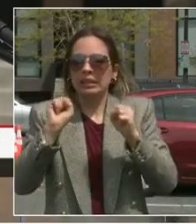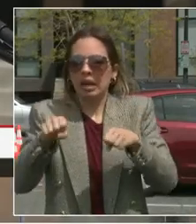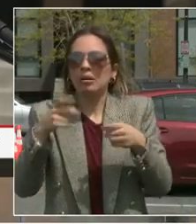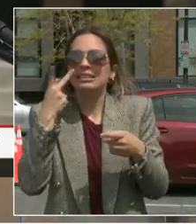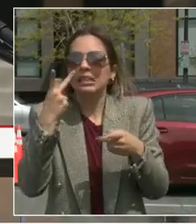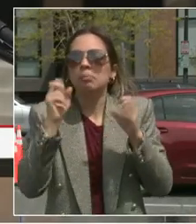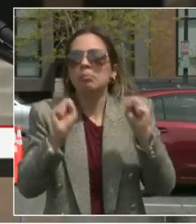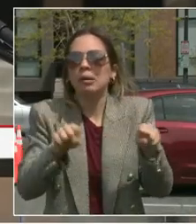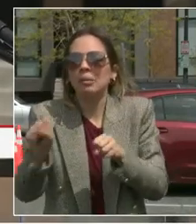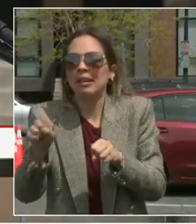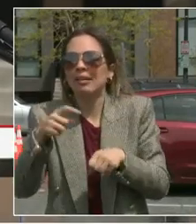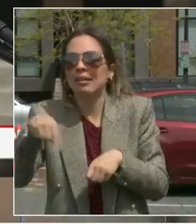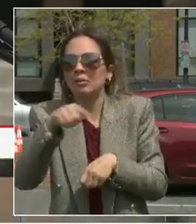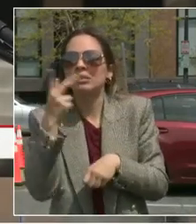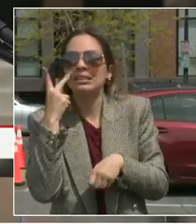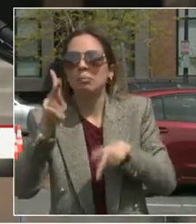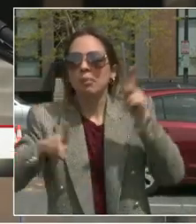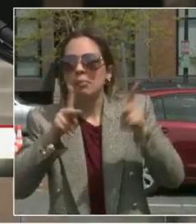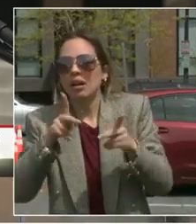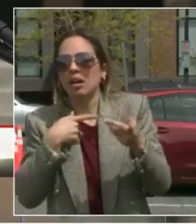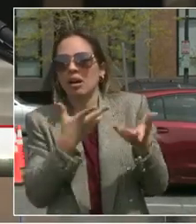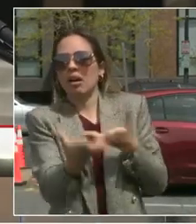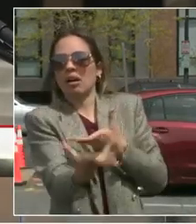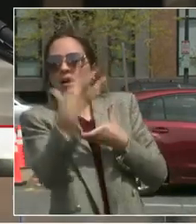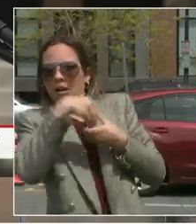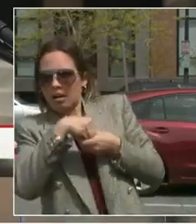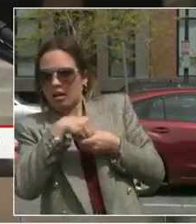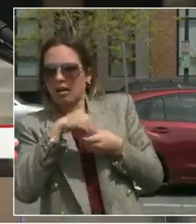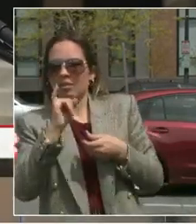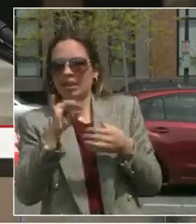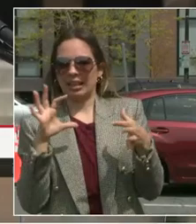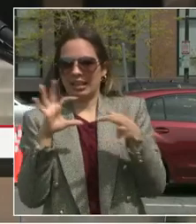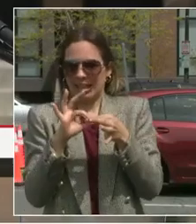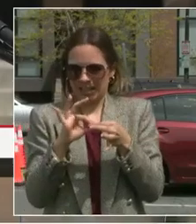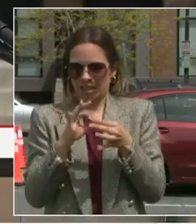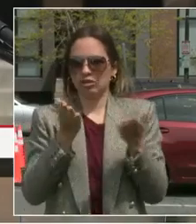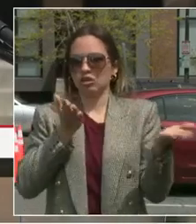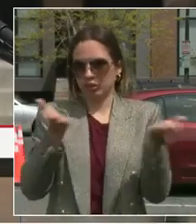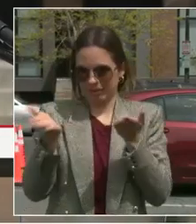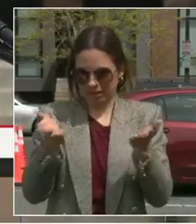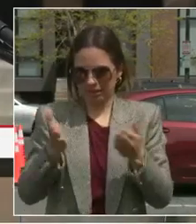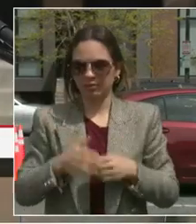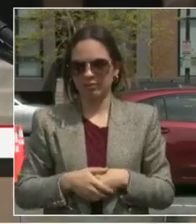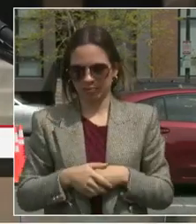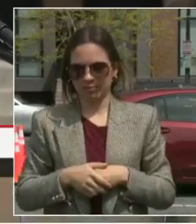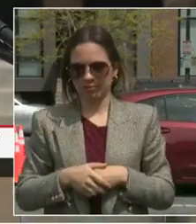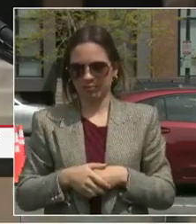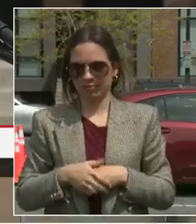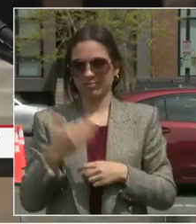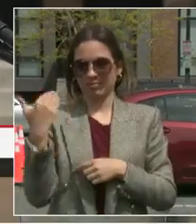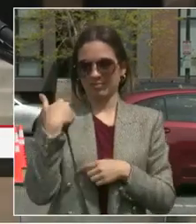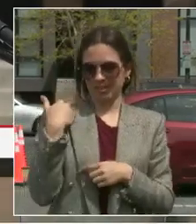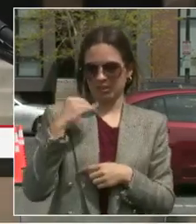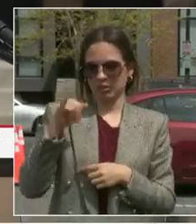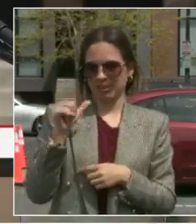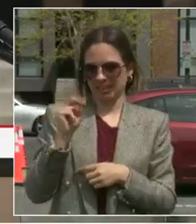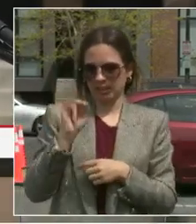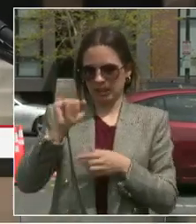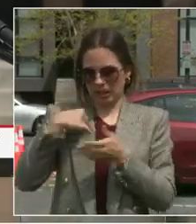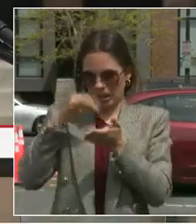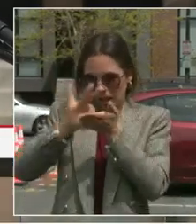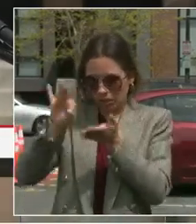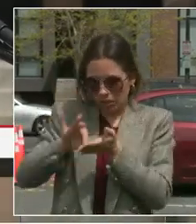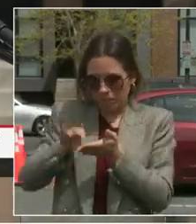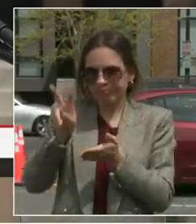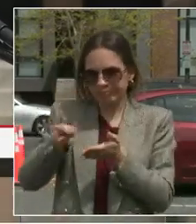those folks because we're engaging them with services during the, in January and counting them.